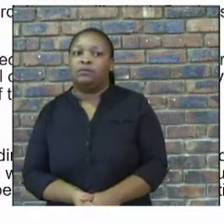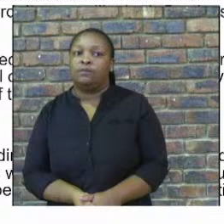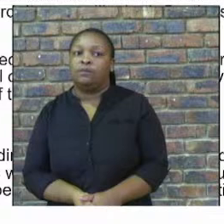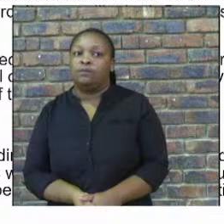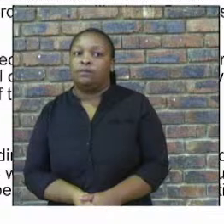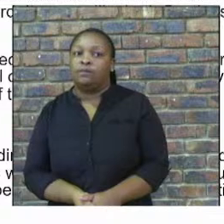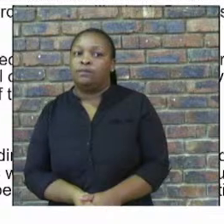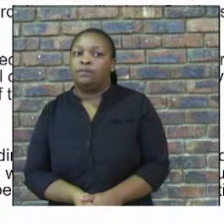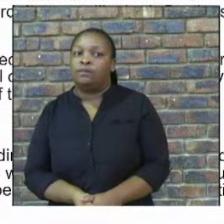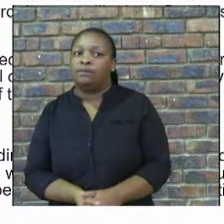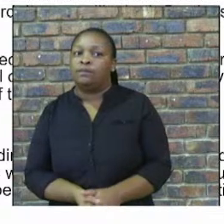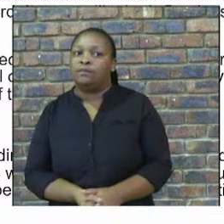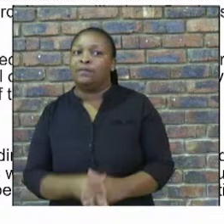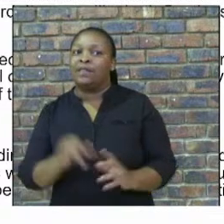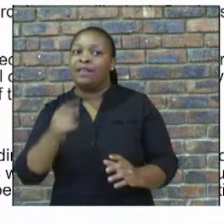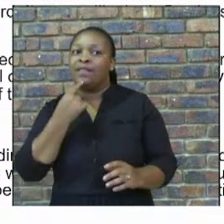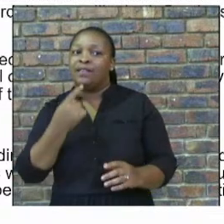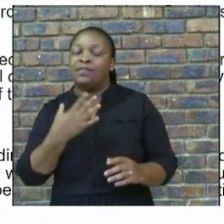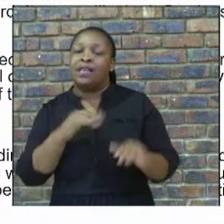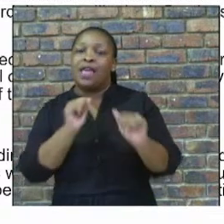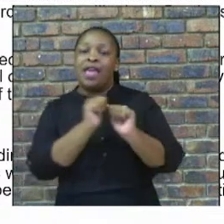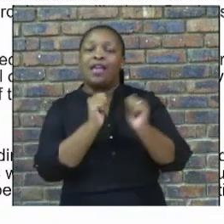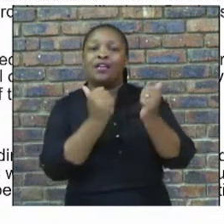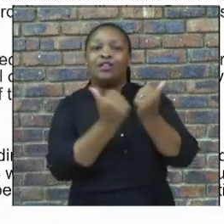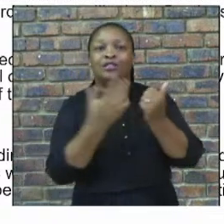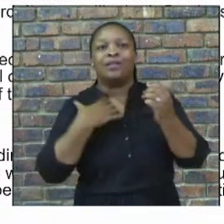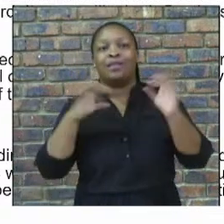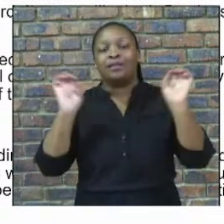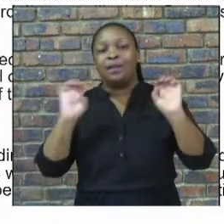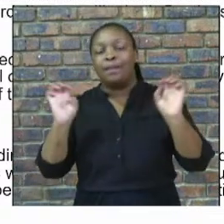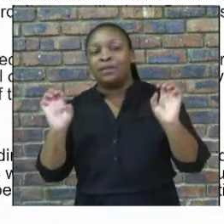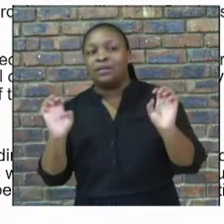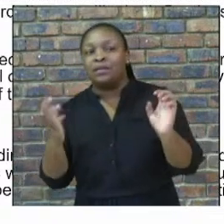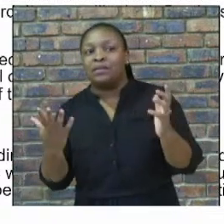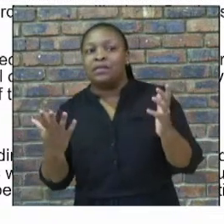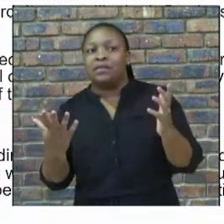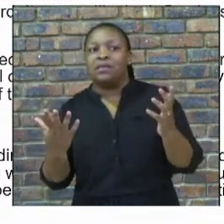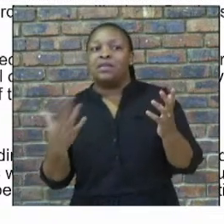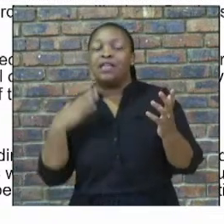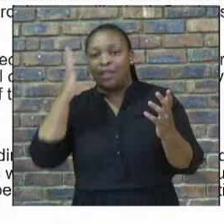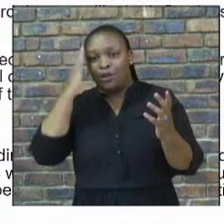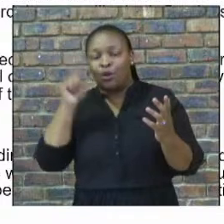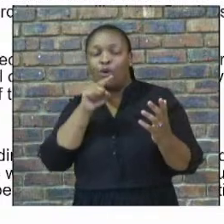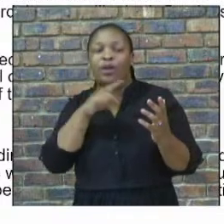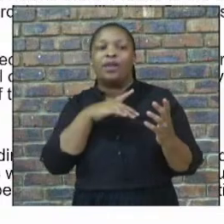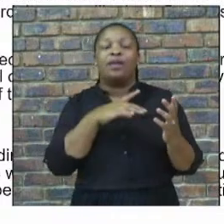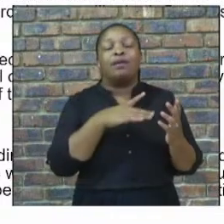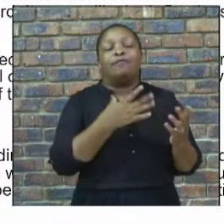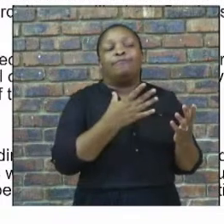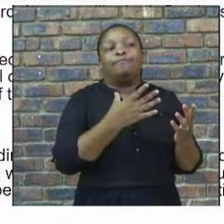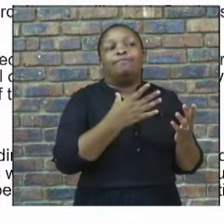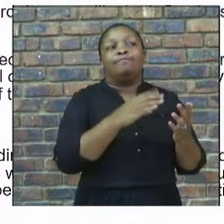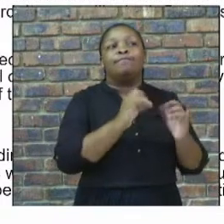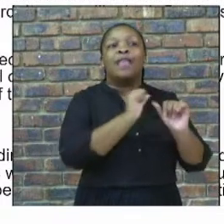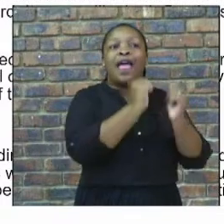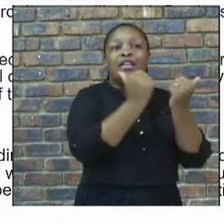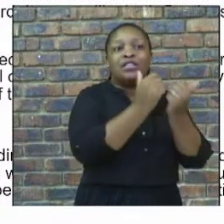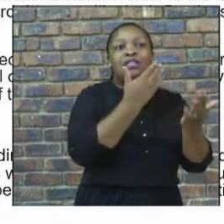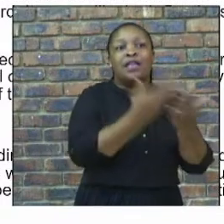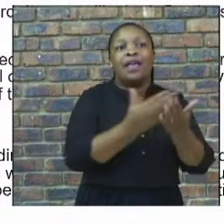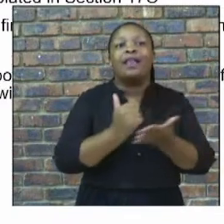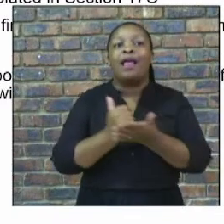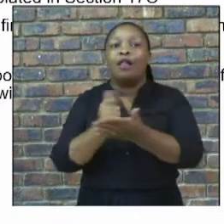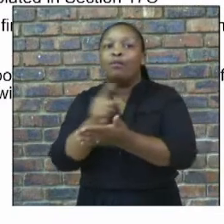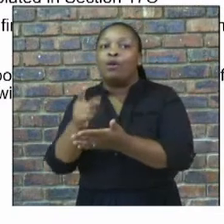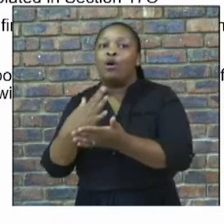will then, when the new agencies are established, will only have 1, and save tšhelete so that se se golo ke